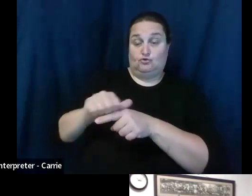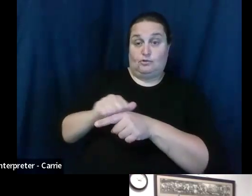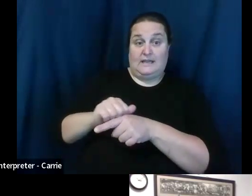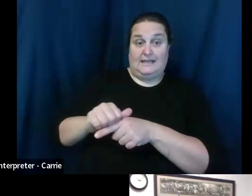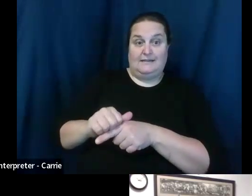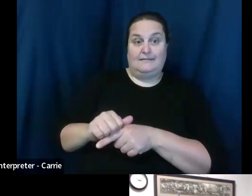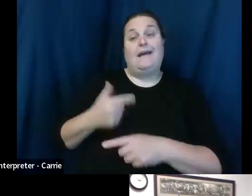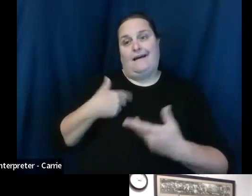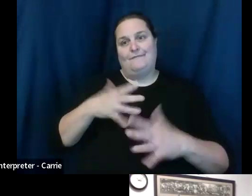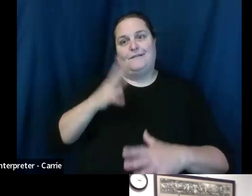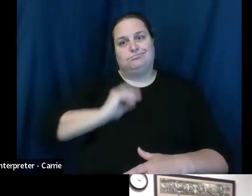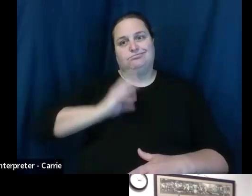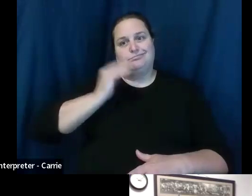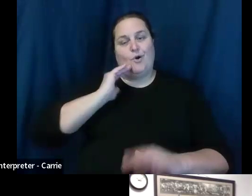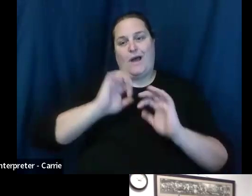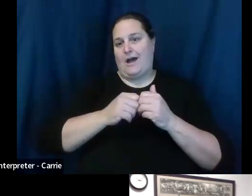training a few times.